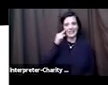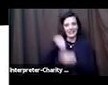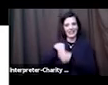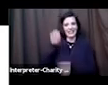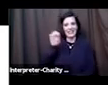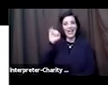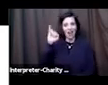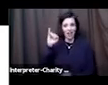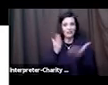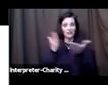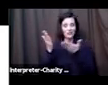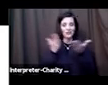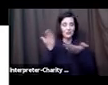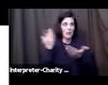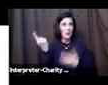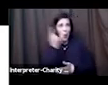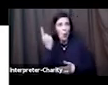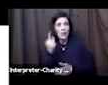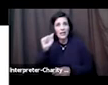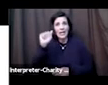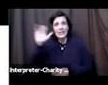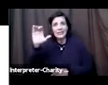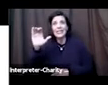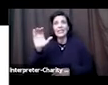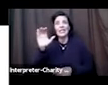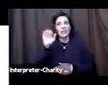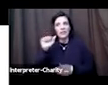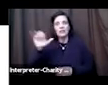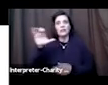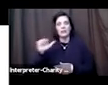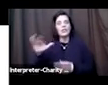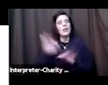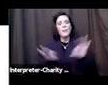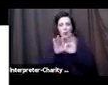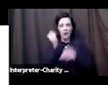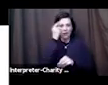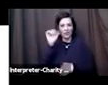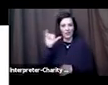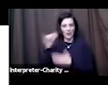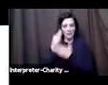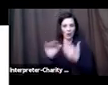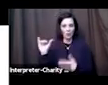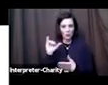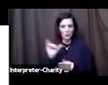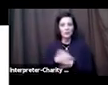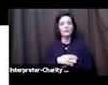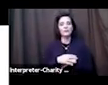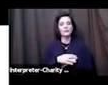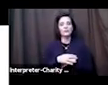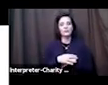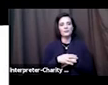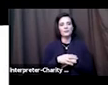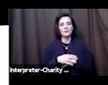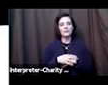I'd say, I mean, really all the time, but I think it's just so critical to understand this piece, and that